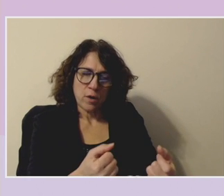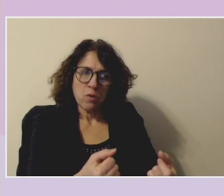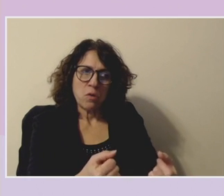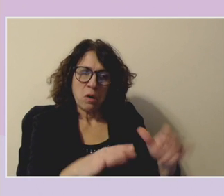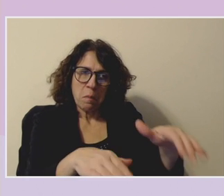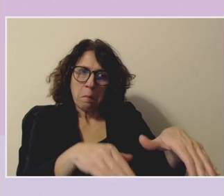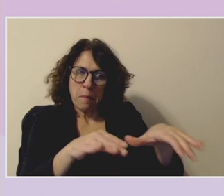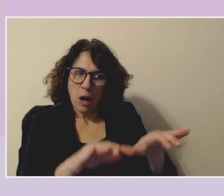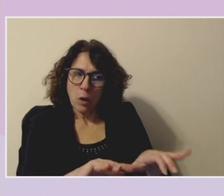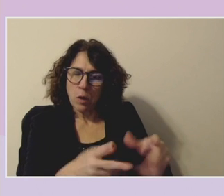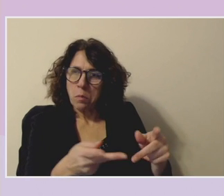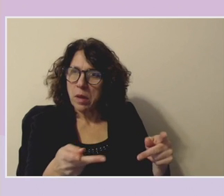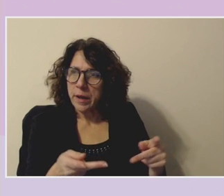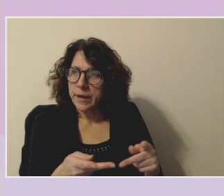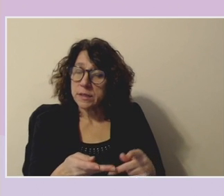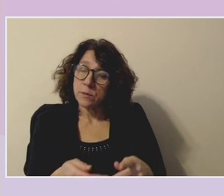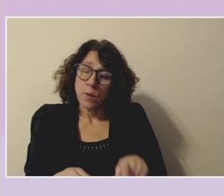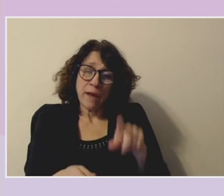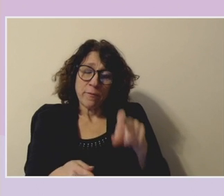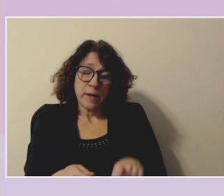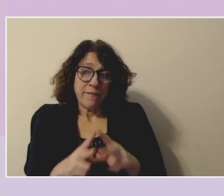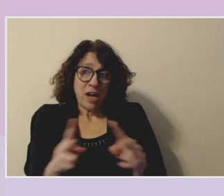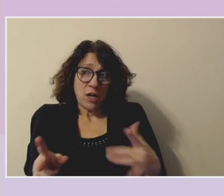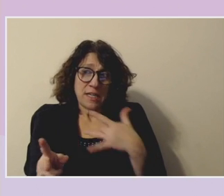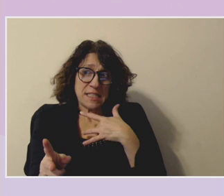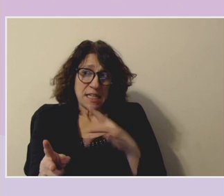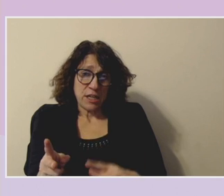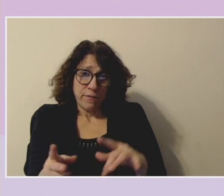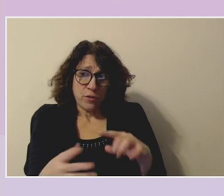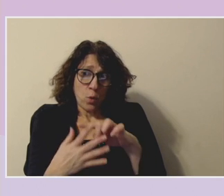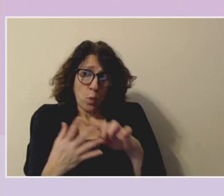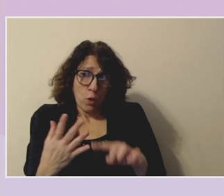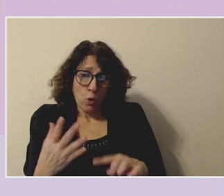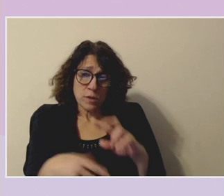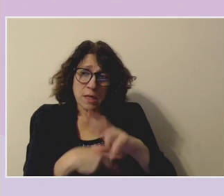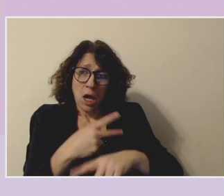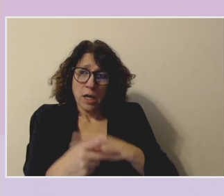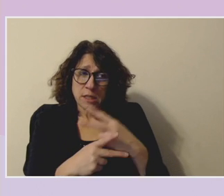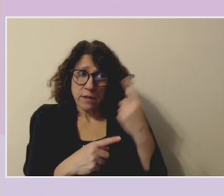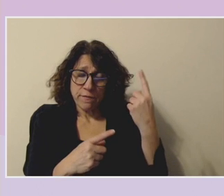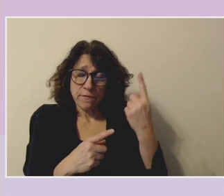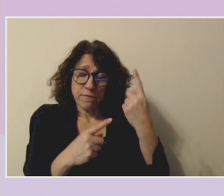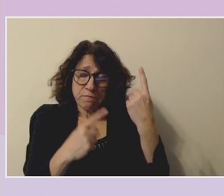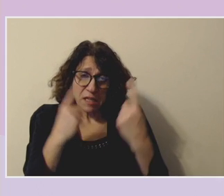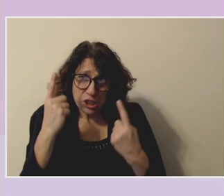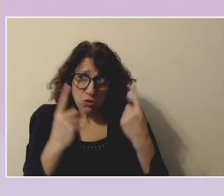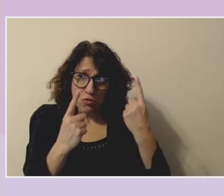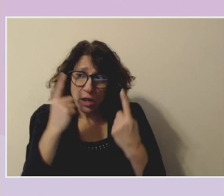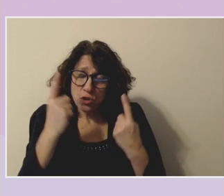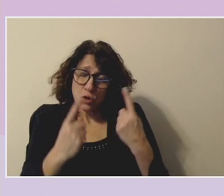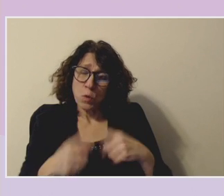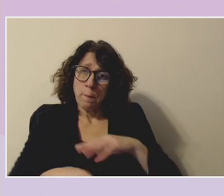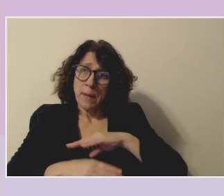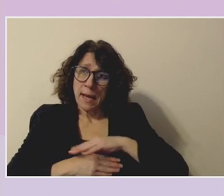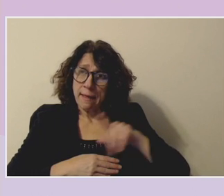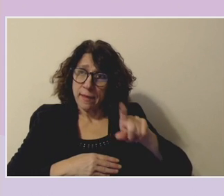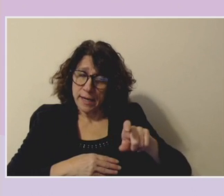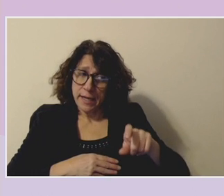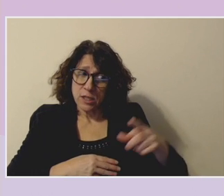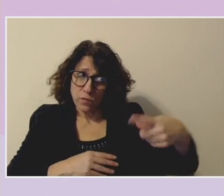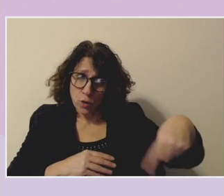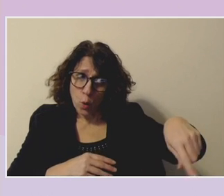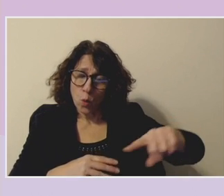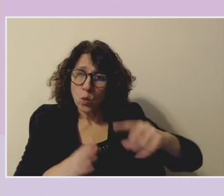have to be really sensitive to those kinds of considerations to be able to meet those needs of those students. And I think they do